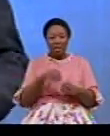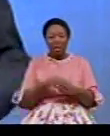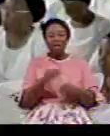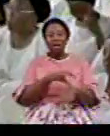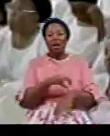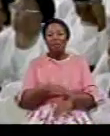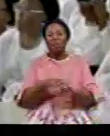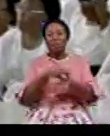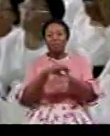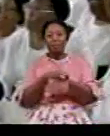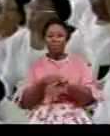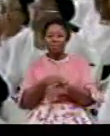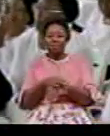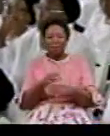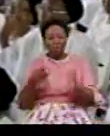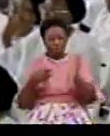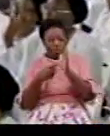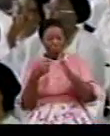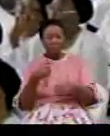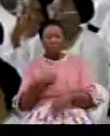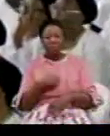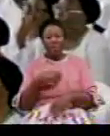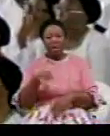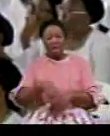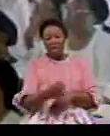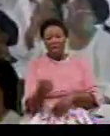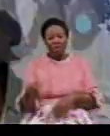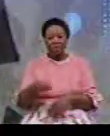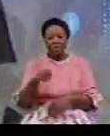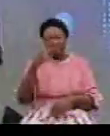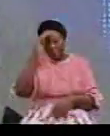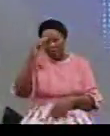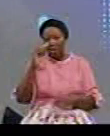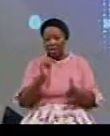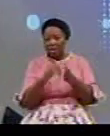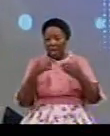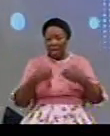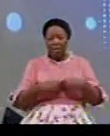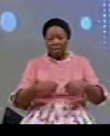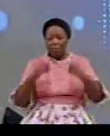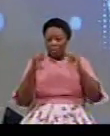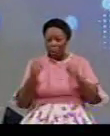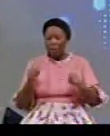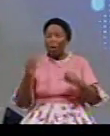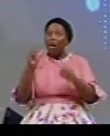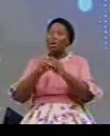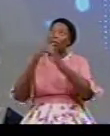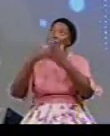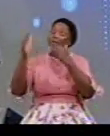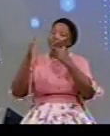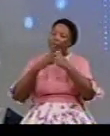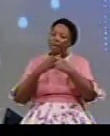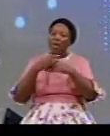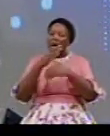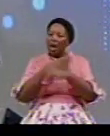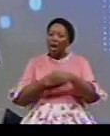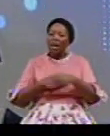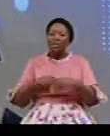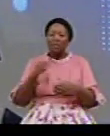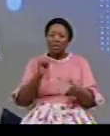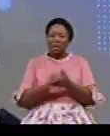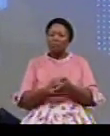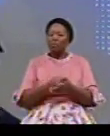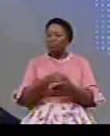Multiplication of joy, multiplication of all your desires being fulfilled, and they shall not